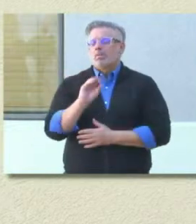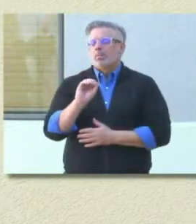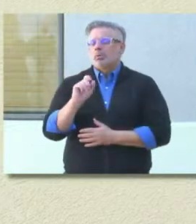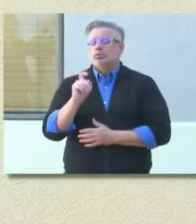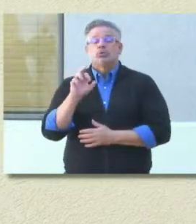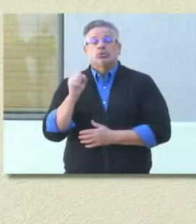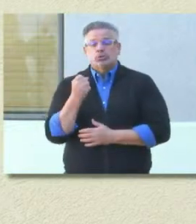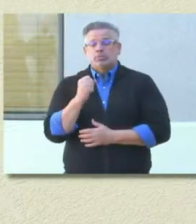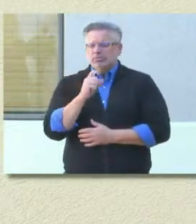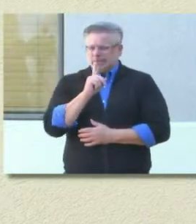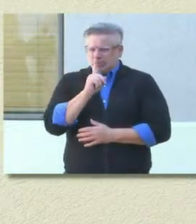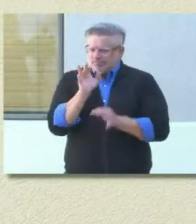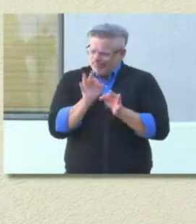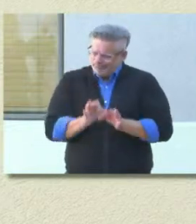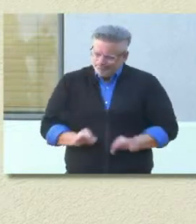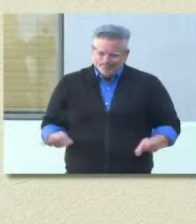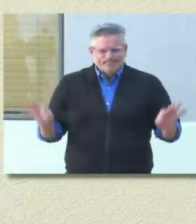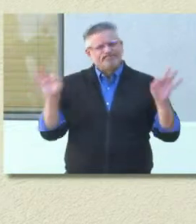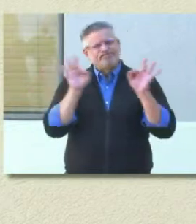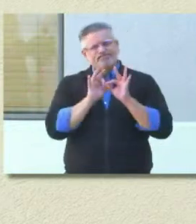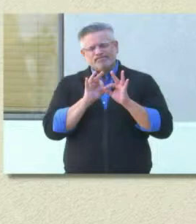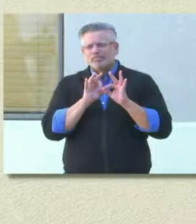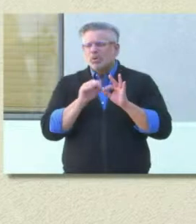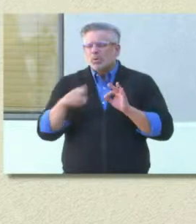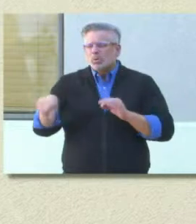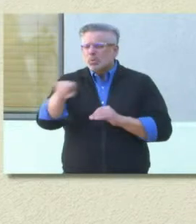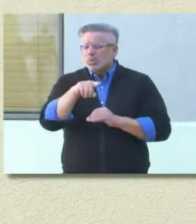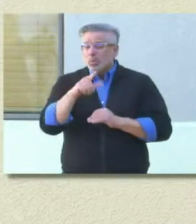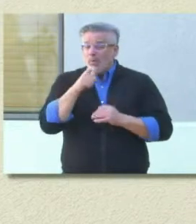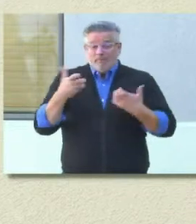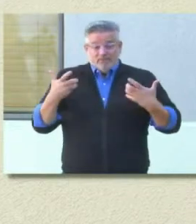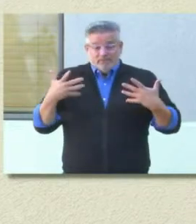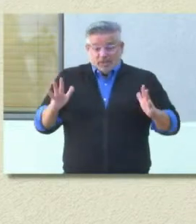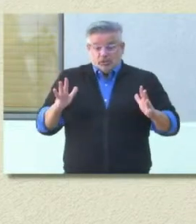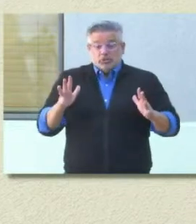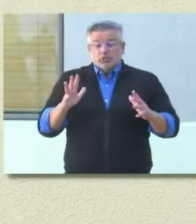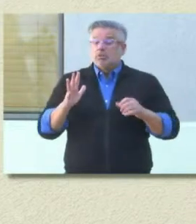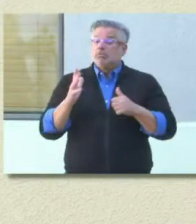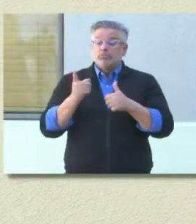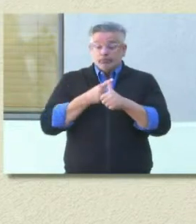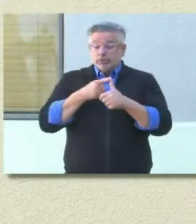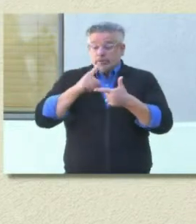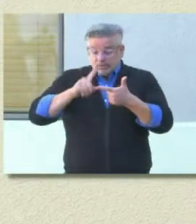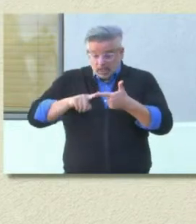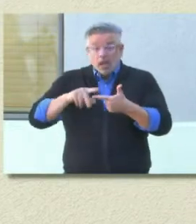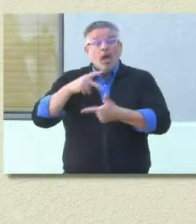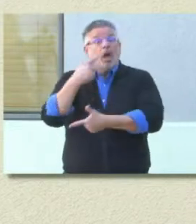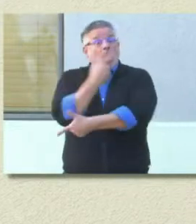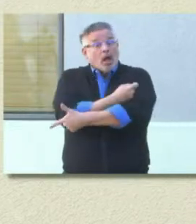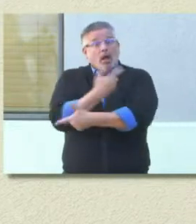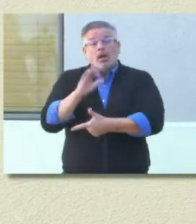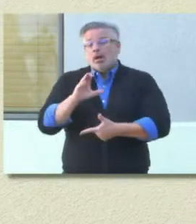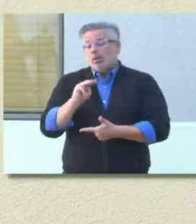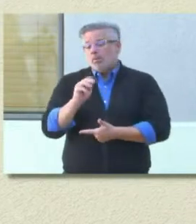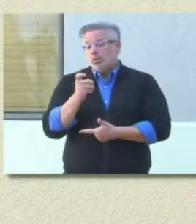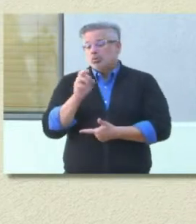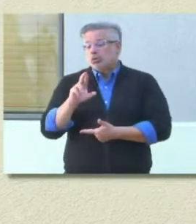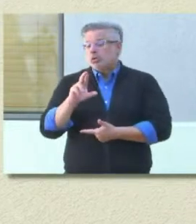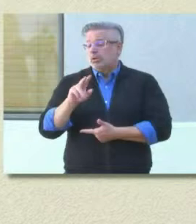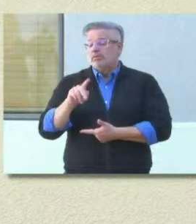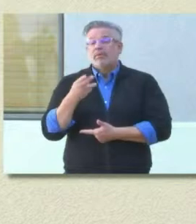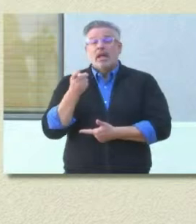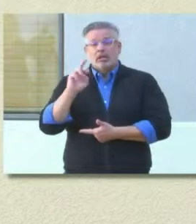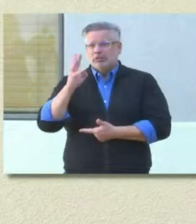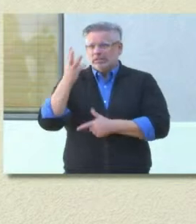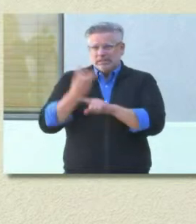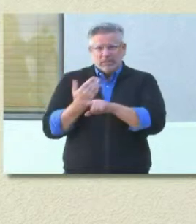that we're driving home how important it is for those who've had their primary series, Moderna, Pfizer, more than 6